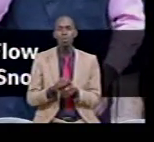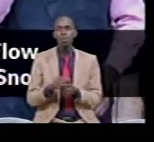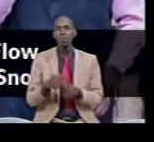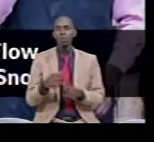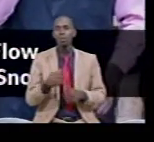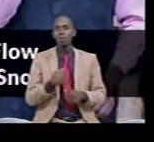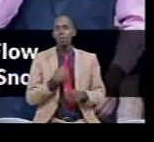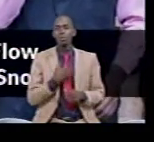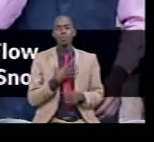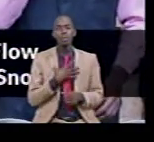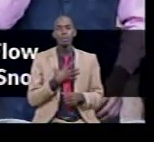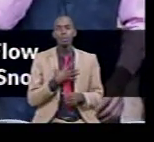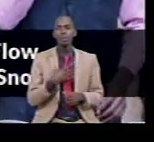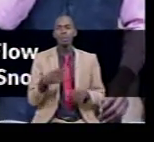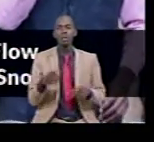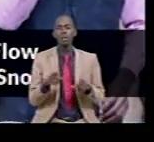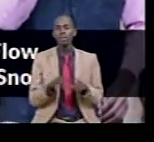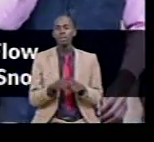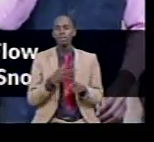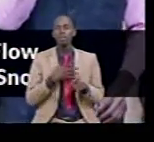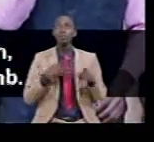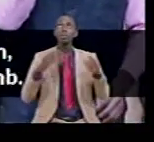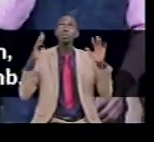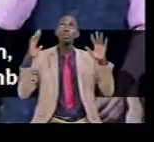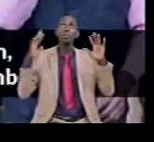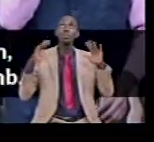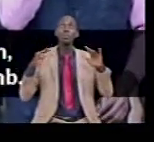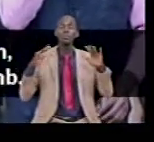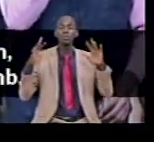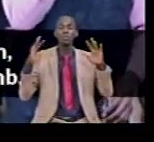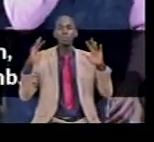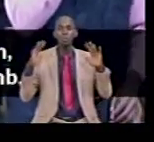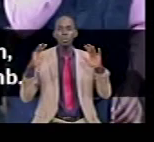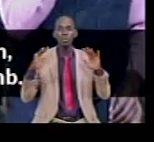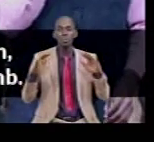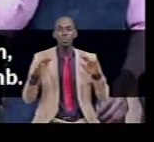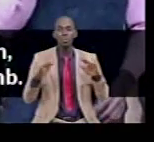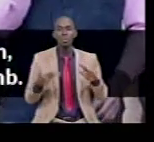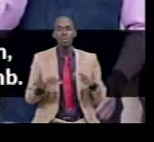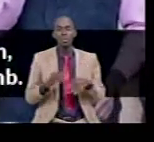wash me white as snow.